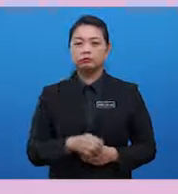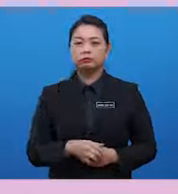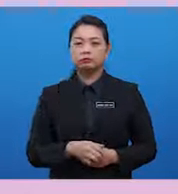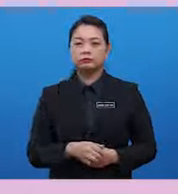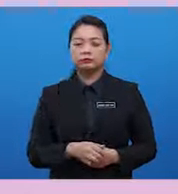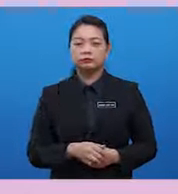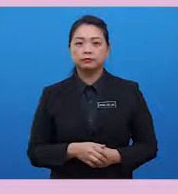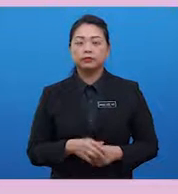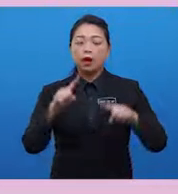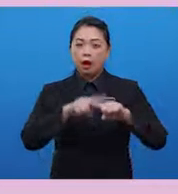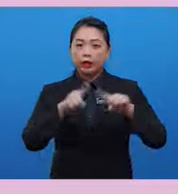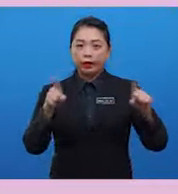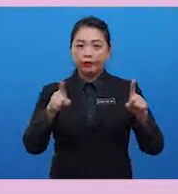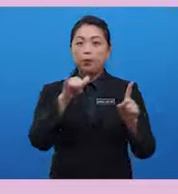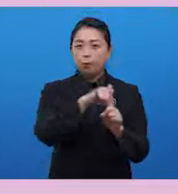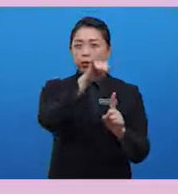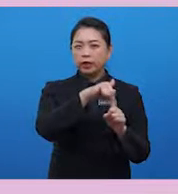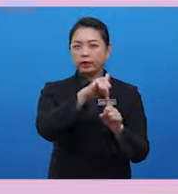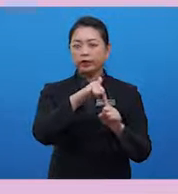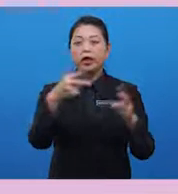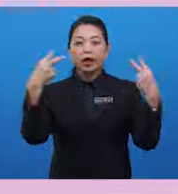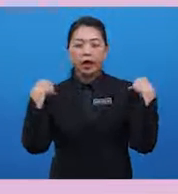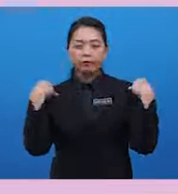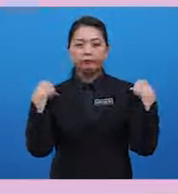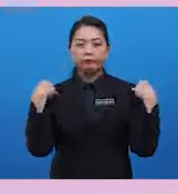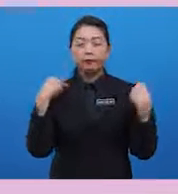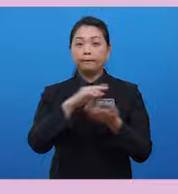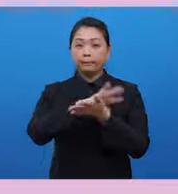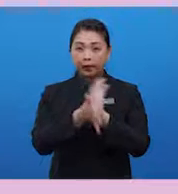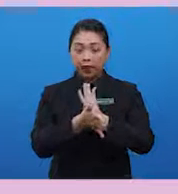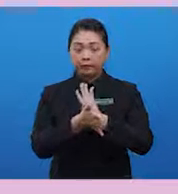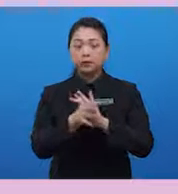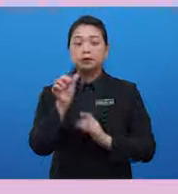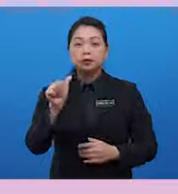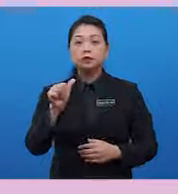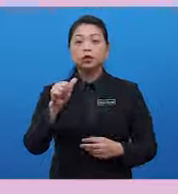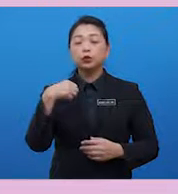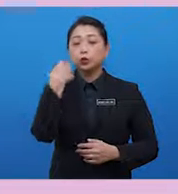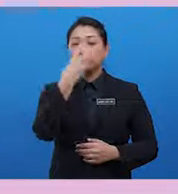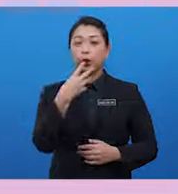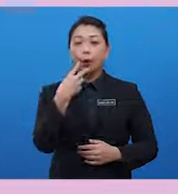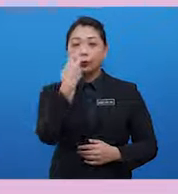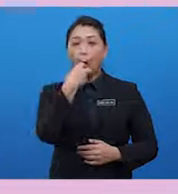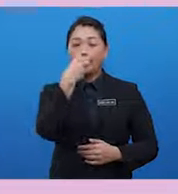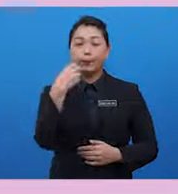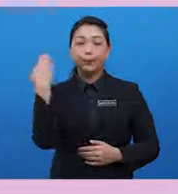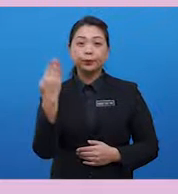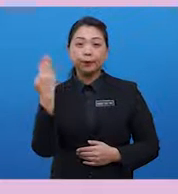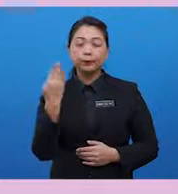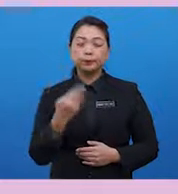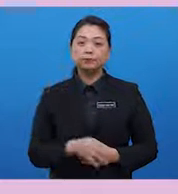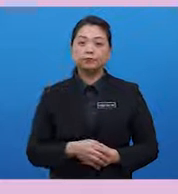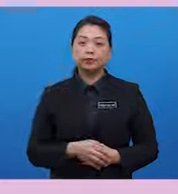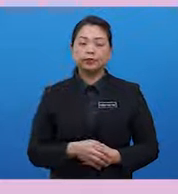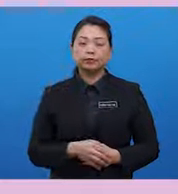However, bullying has become a norm in any society, regardless of race